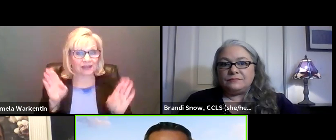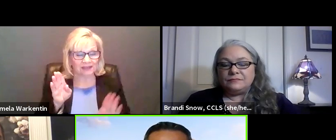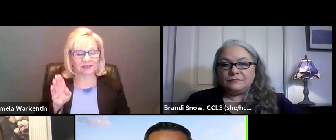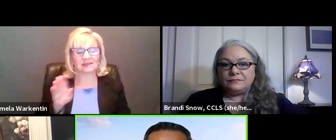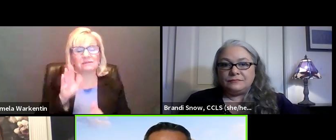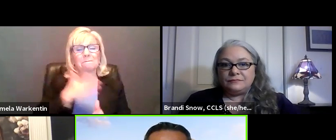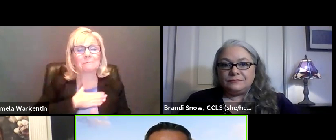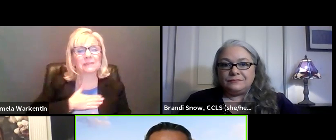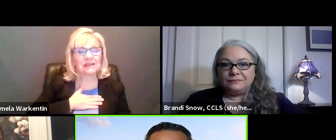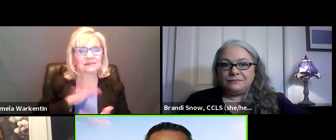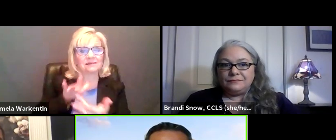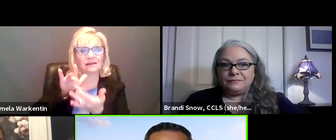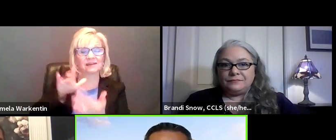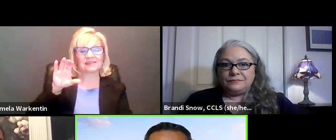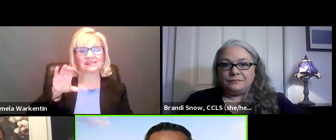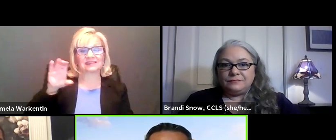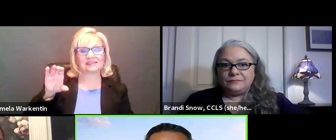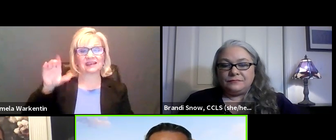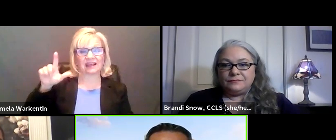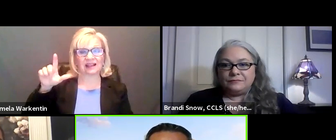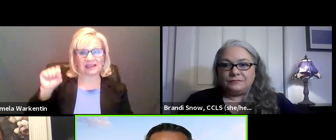Legal Services at